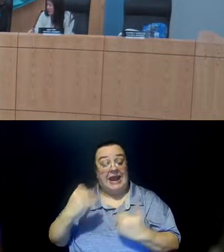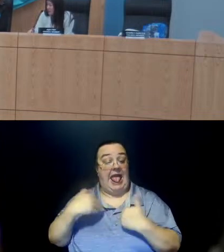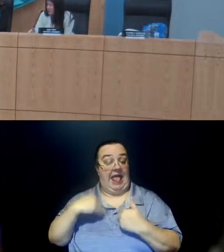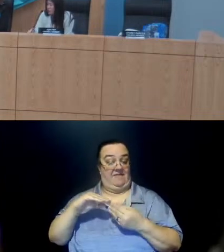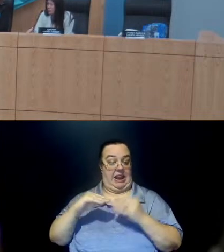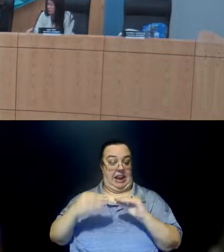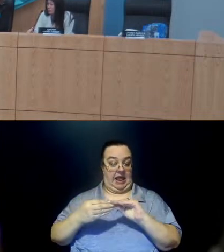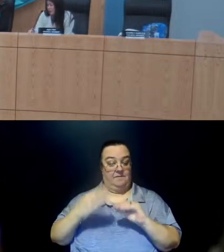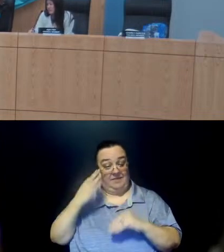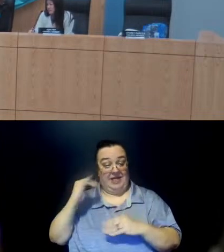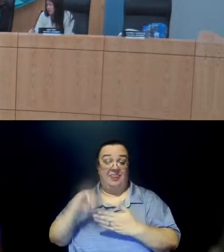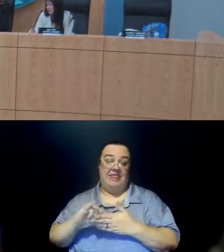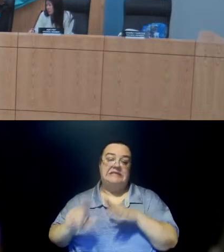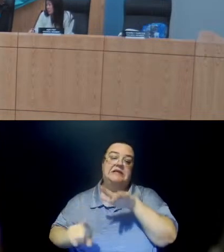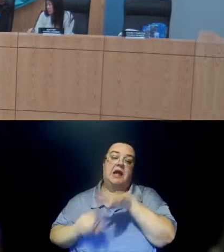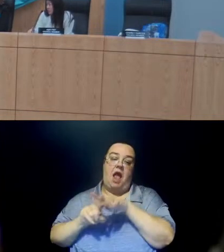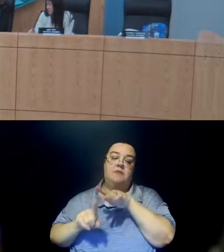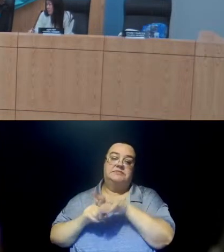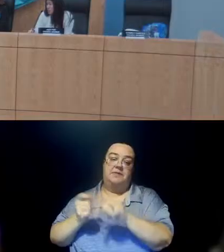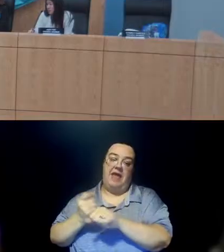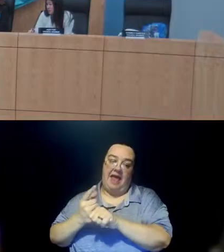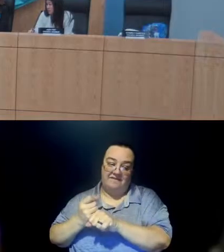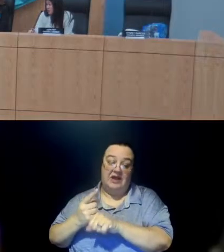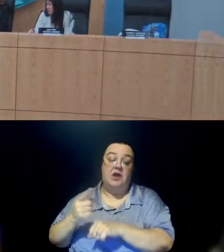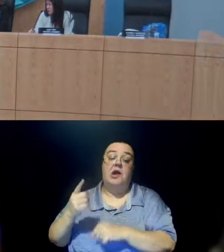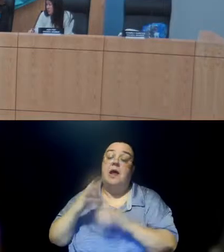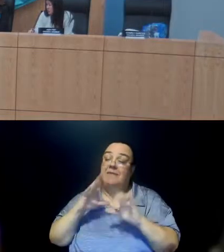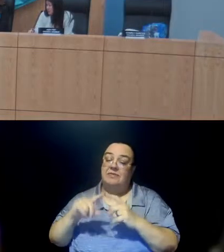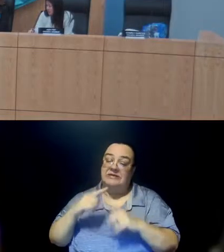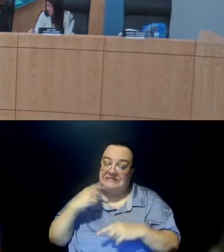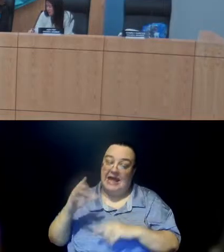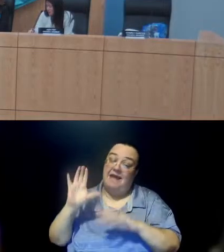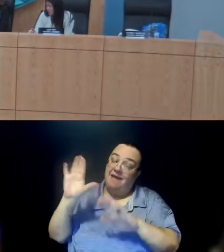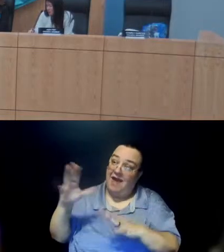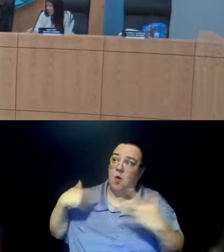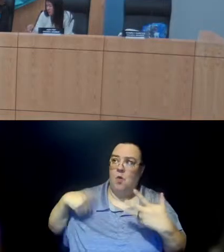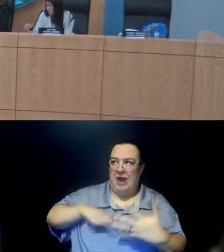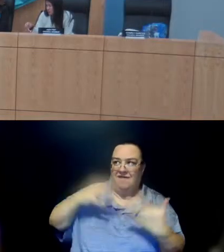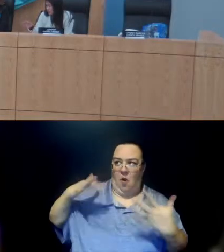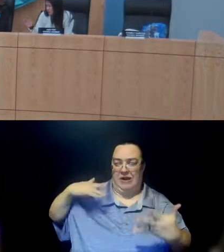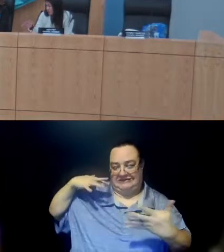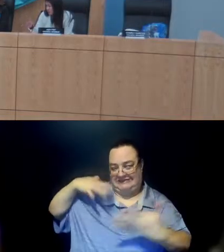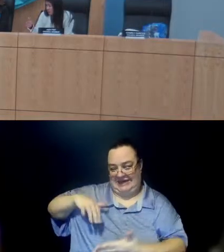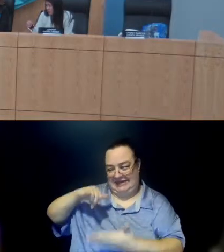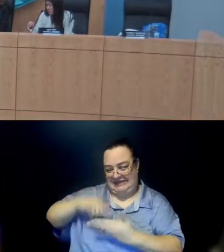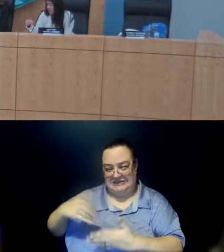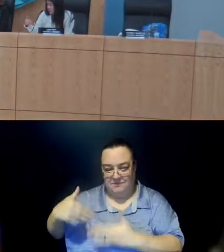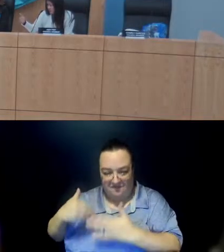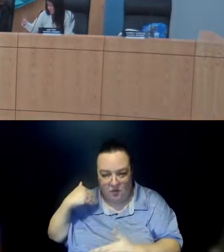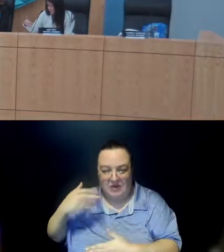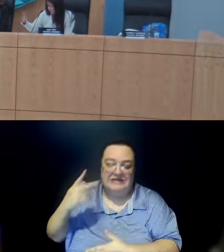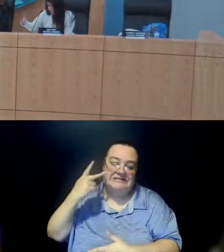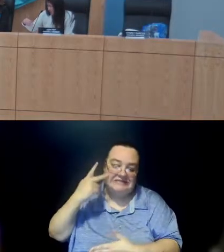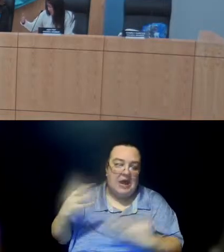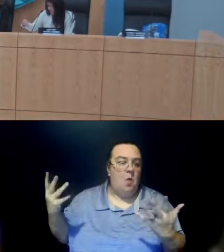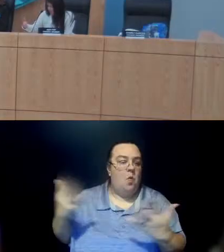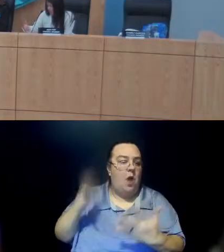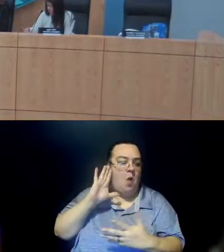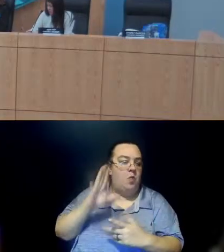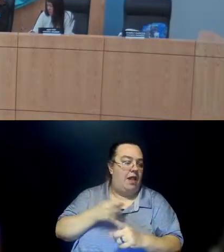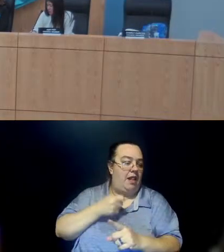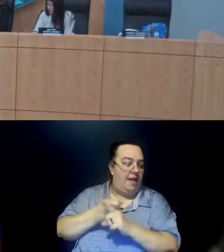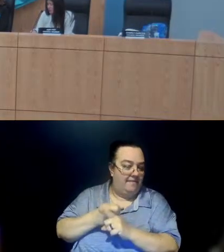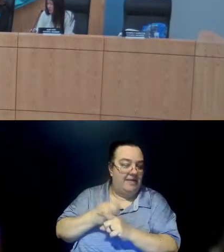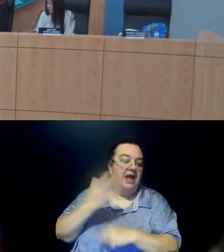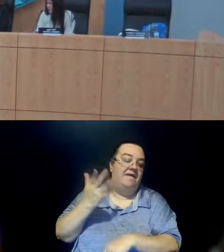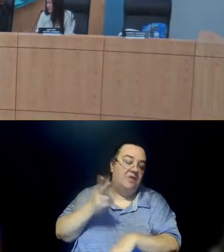to say, hey, well, we have studied this before and this is what the effect would be. And of course, there'd be some room for error just because costs change